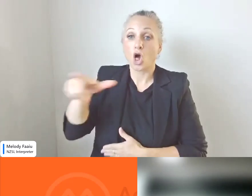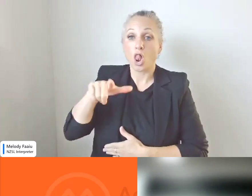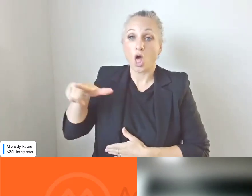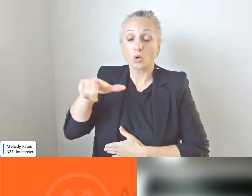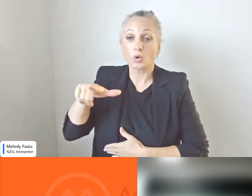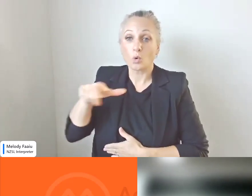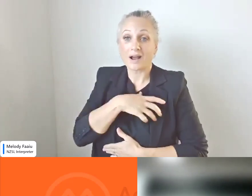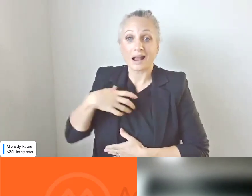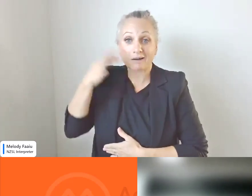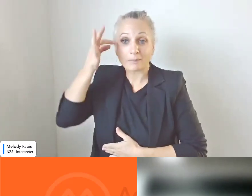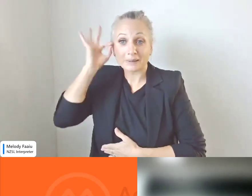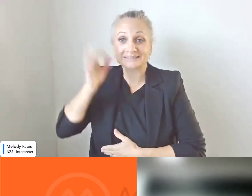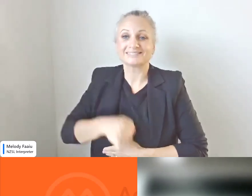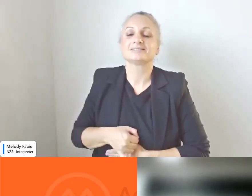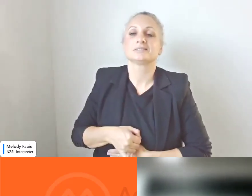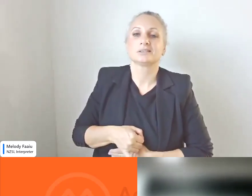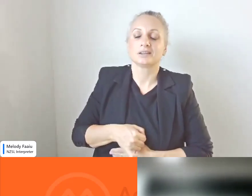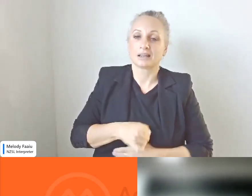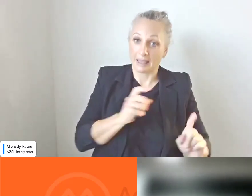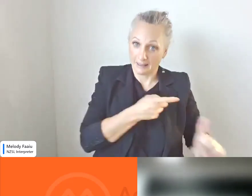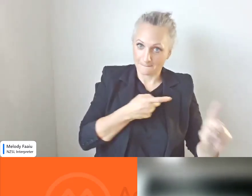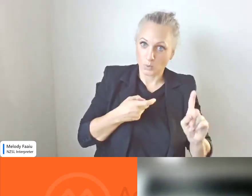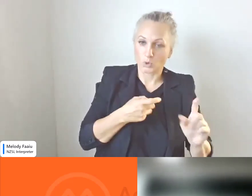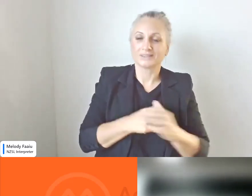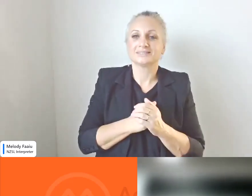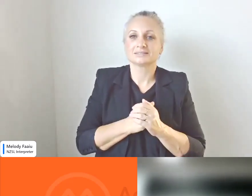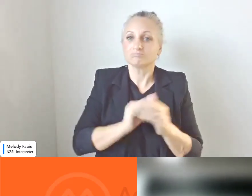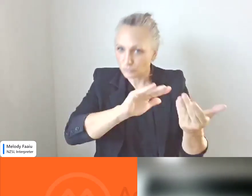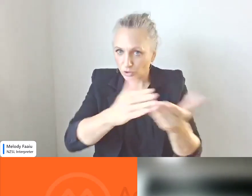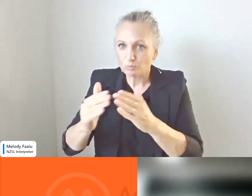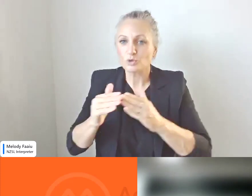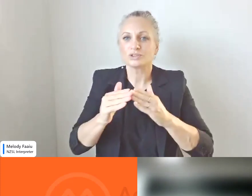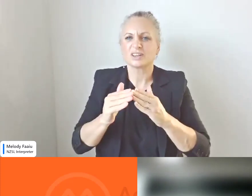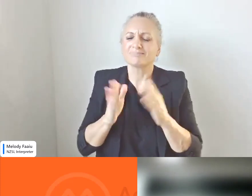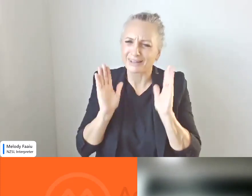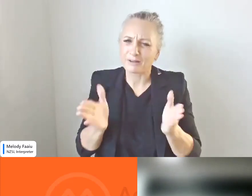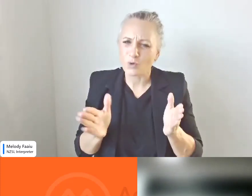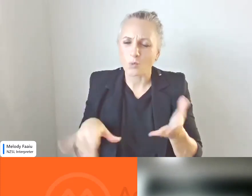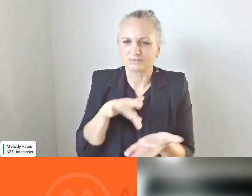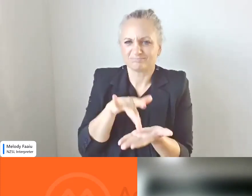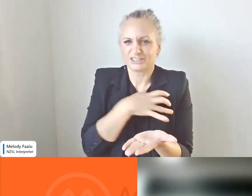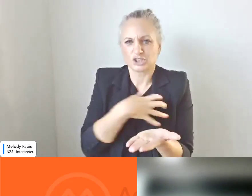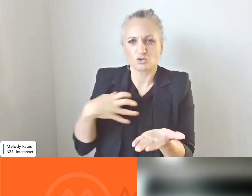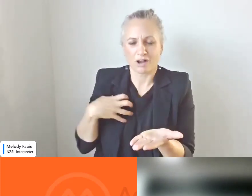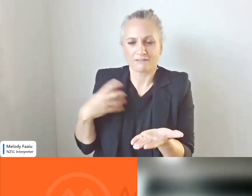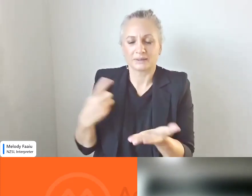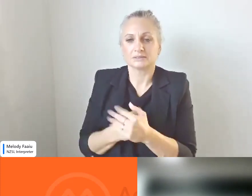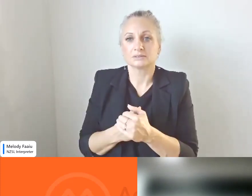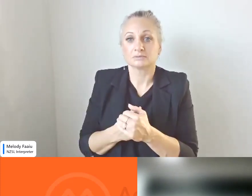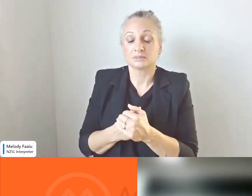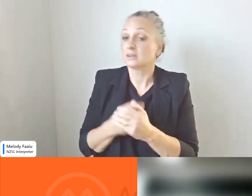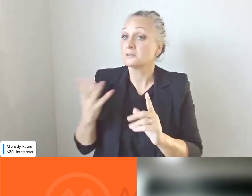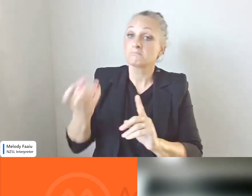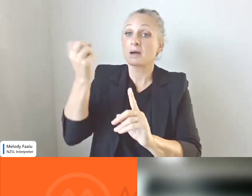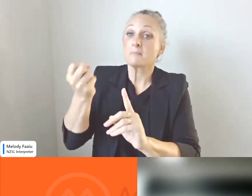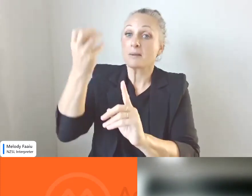community, and of course, central government. We've got a really long way to go in New Zealand